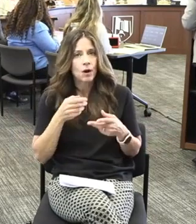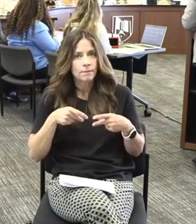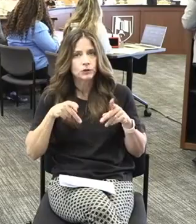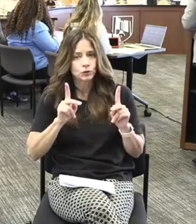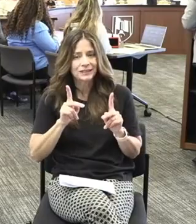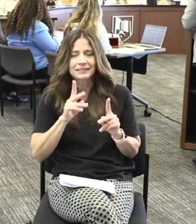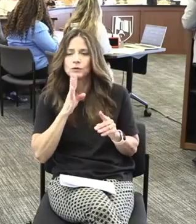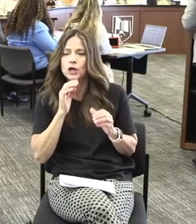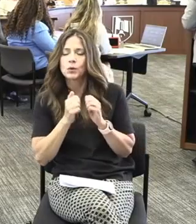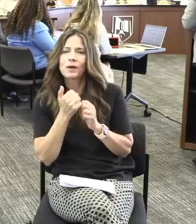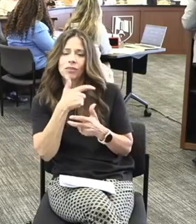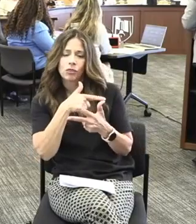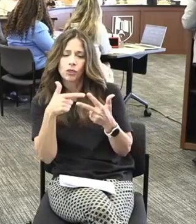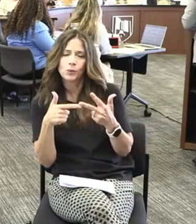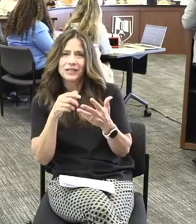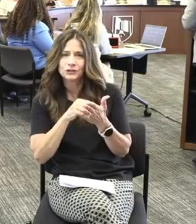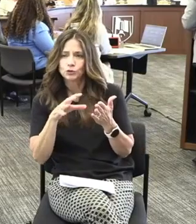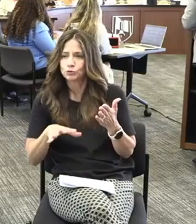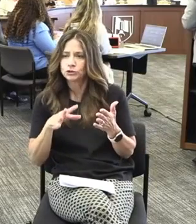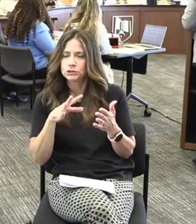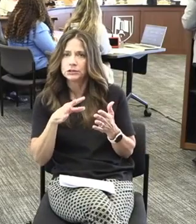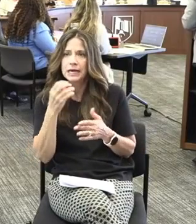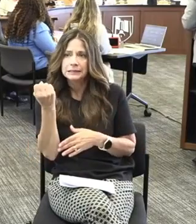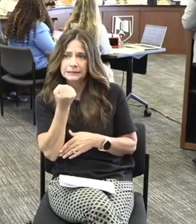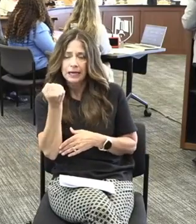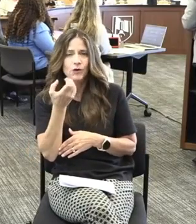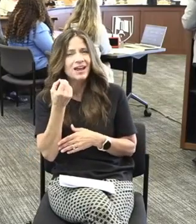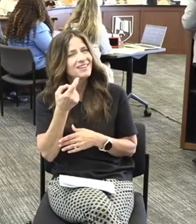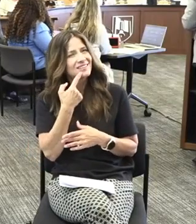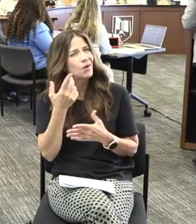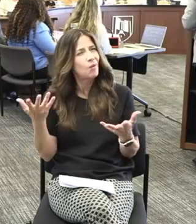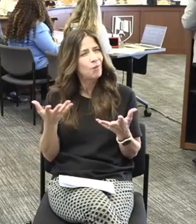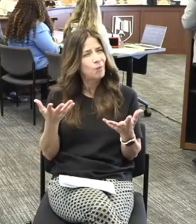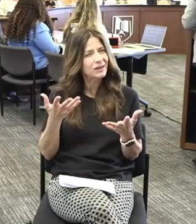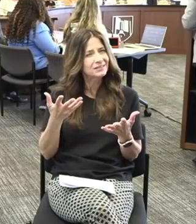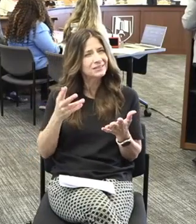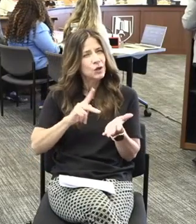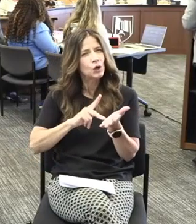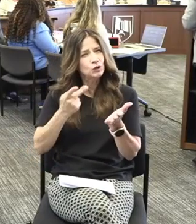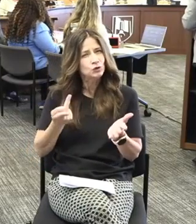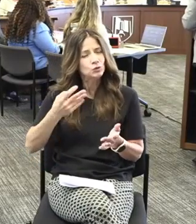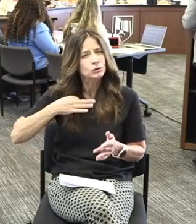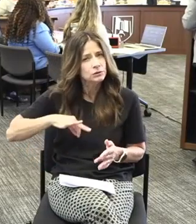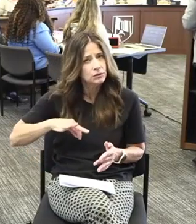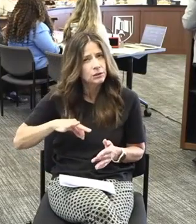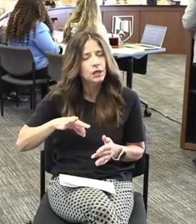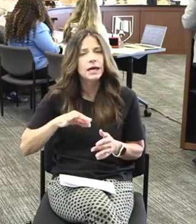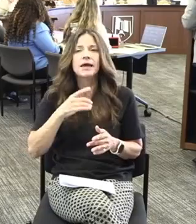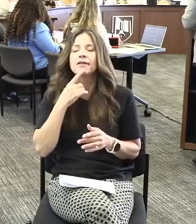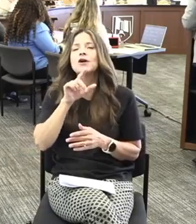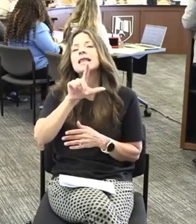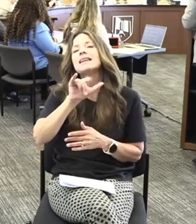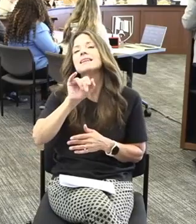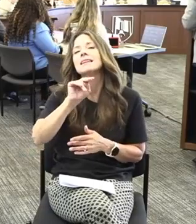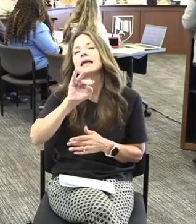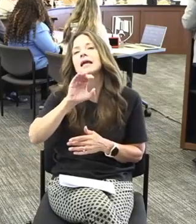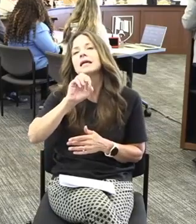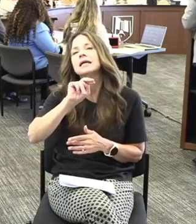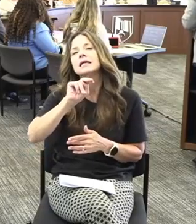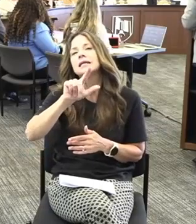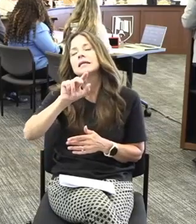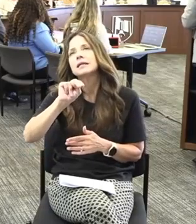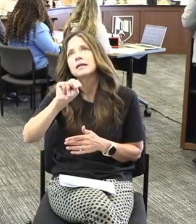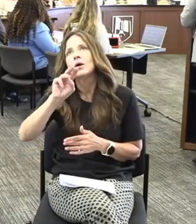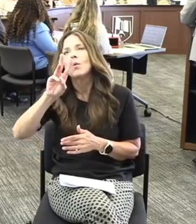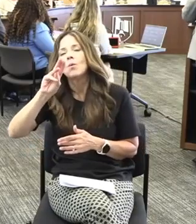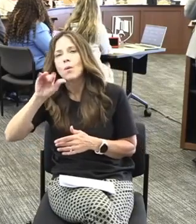students Saturday, they go, what's dual credit? And they were at Lincoln Way. And I'm like, nobody told you? So, I went into a little dissertation telling them,